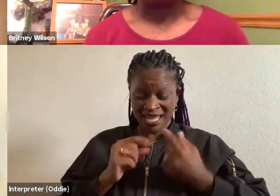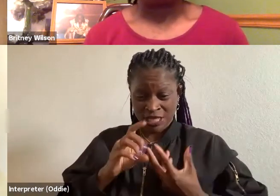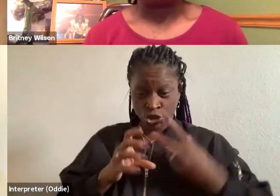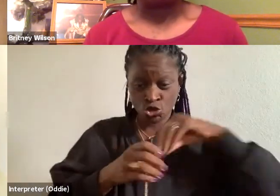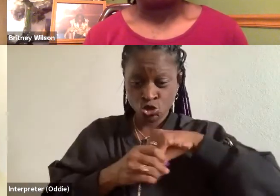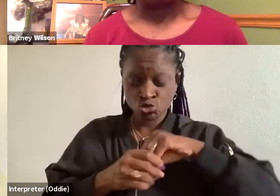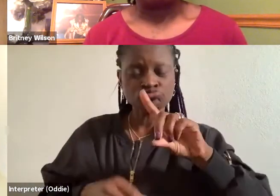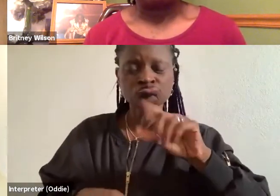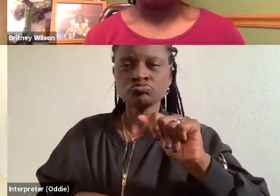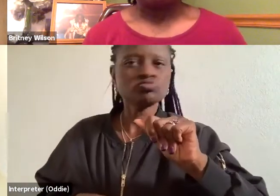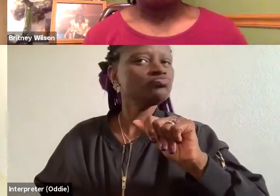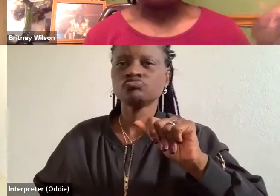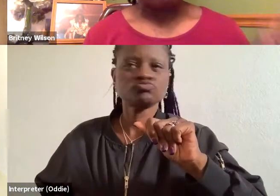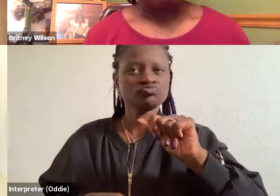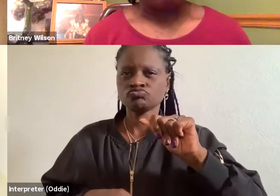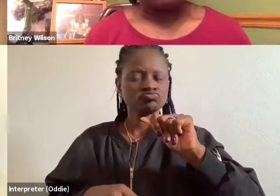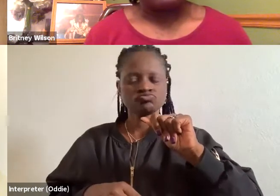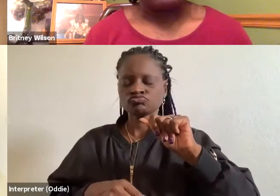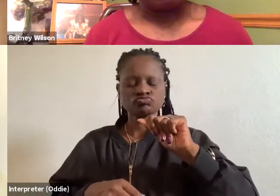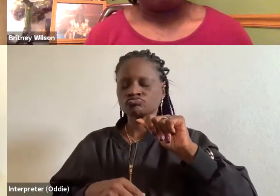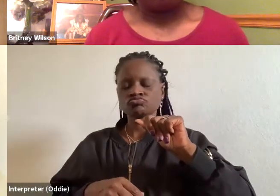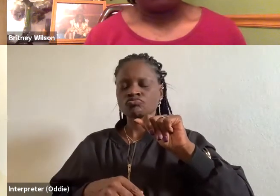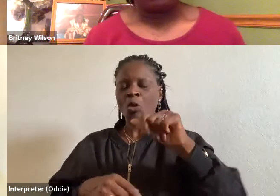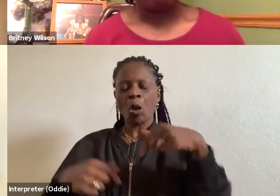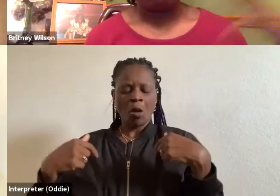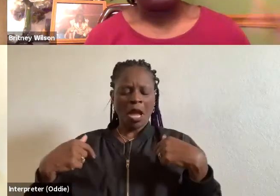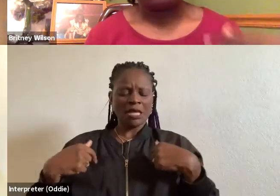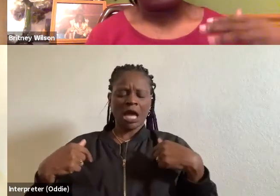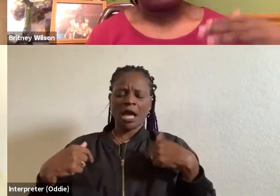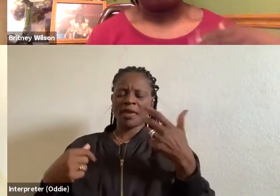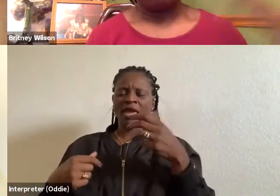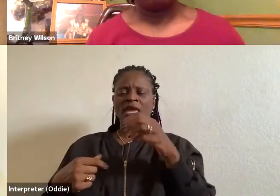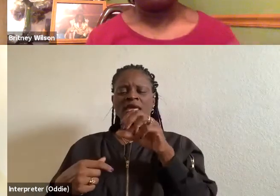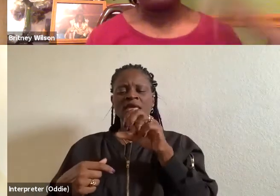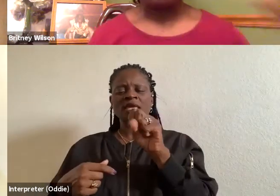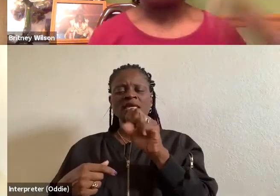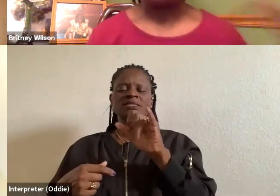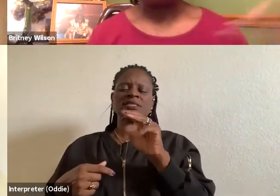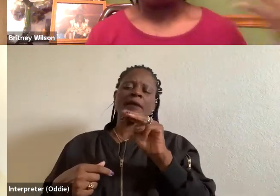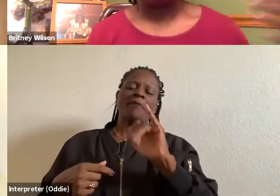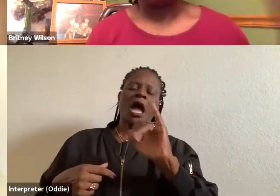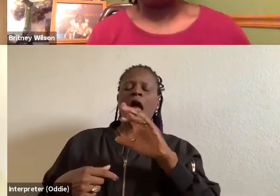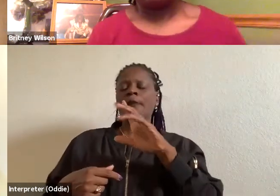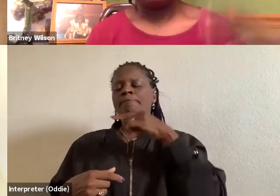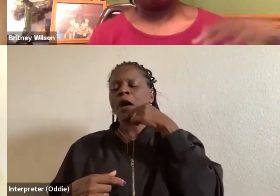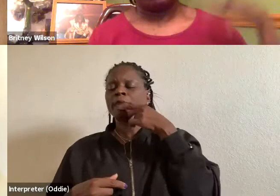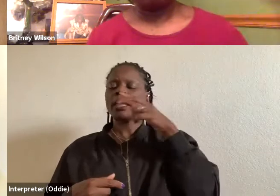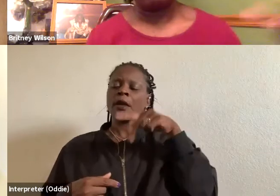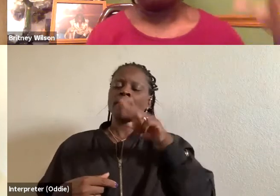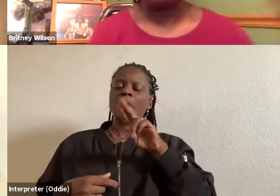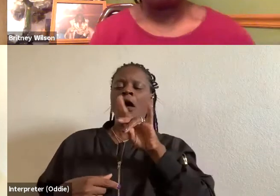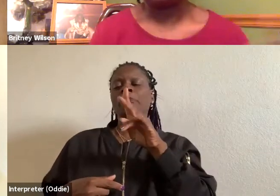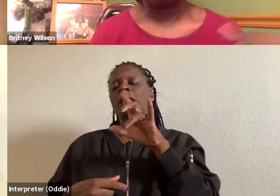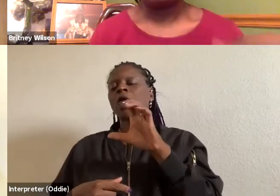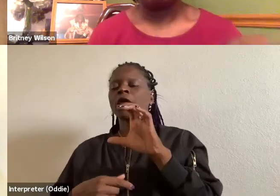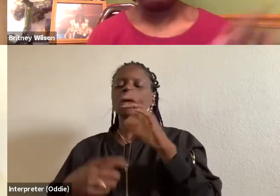sometimes, especially as a semi-public disabled figure, even on my Twitter account, I'm like, oh, I'm not tweeting about disability enough. Like, I'm tweeting about